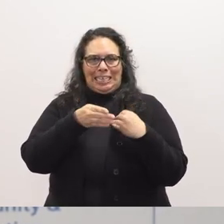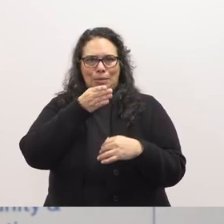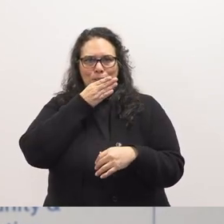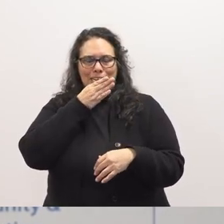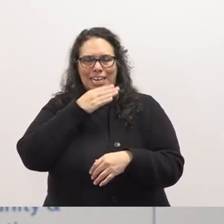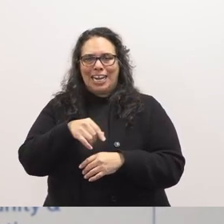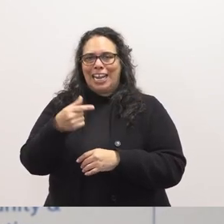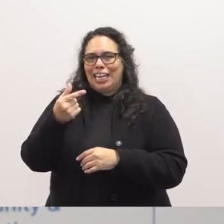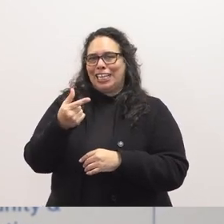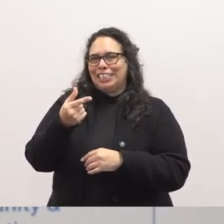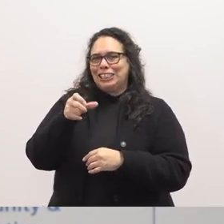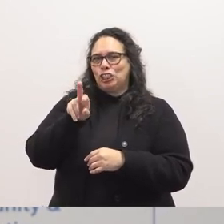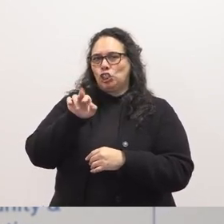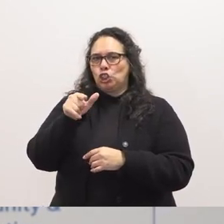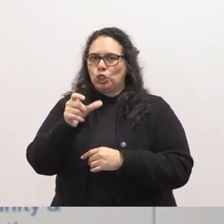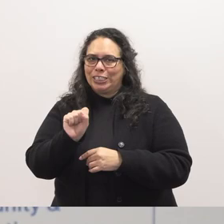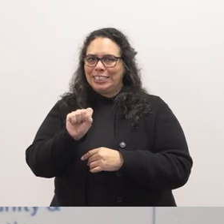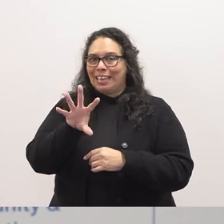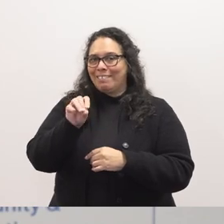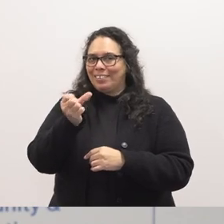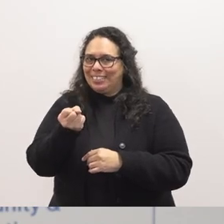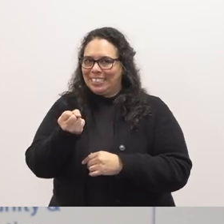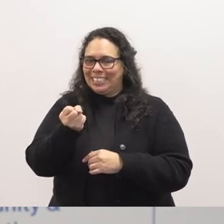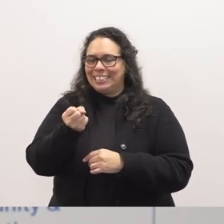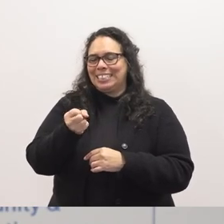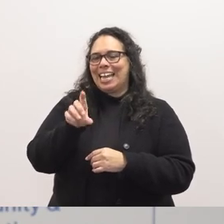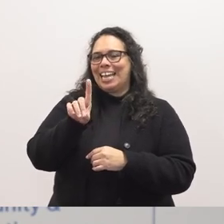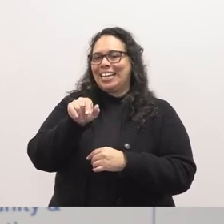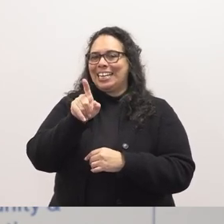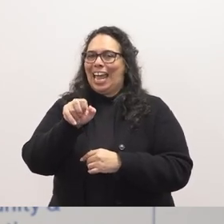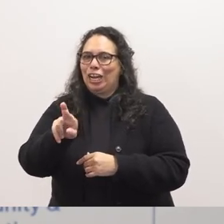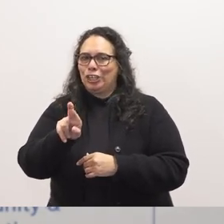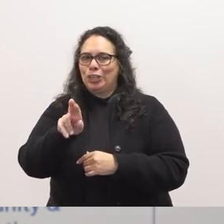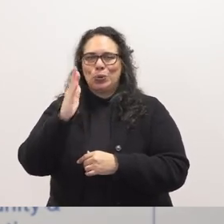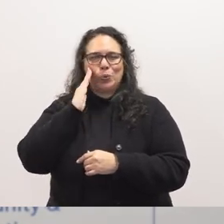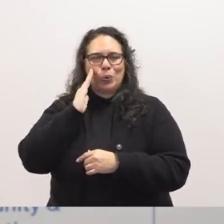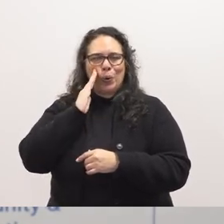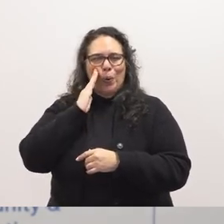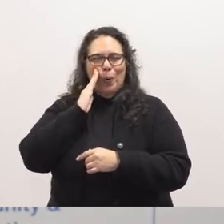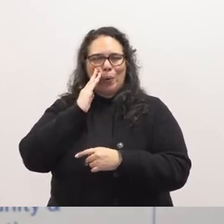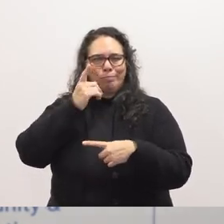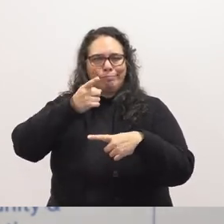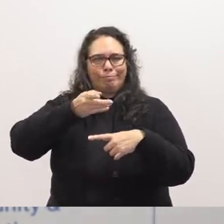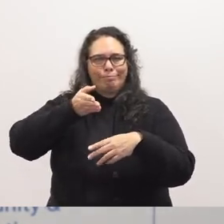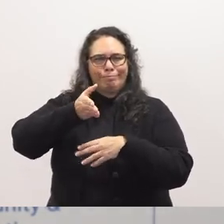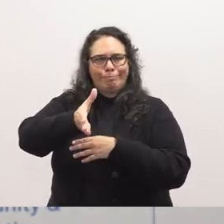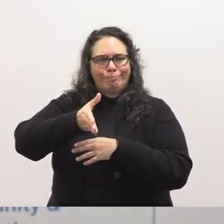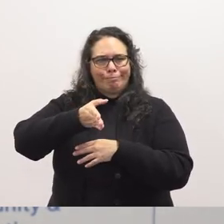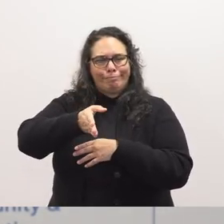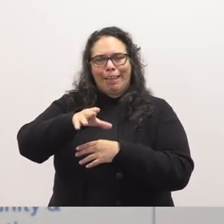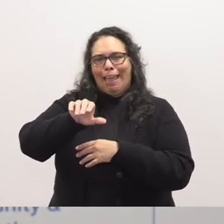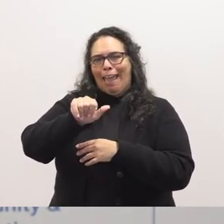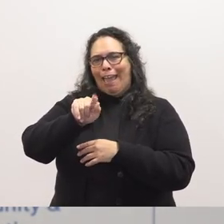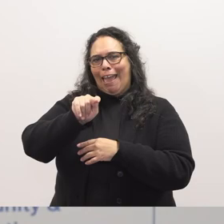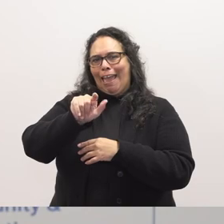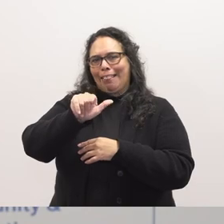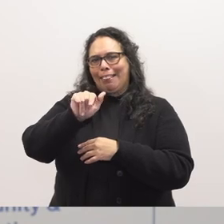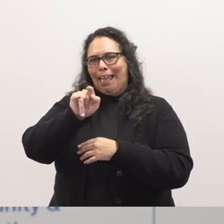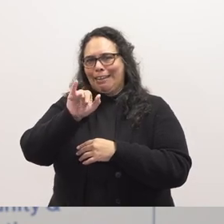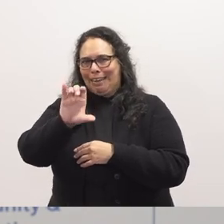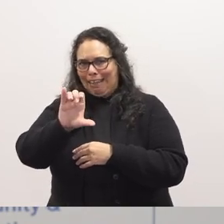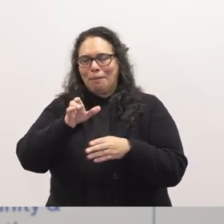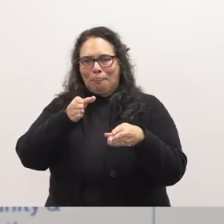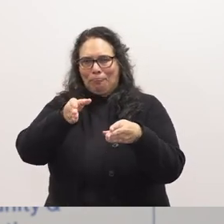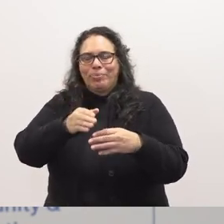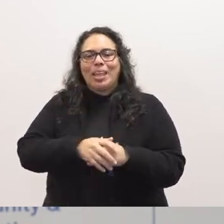50s Diner on Atlantic Boulevard, and I began a conversation with the woman who was waiting my table. And that woman